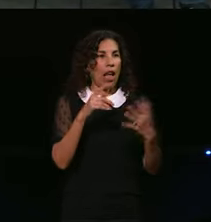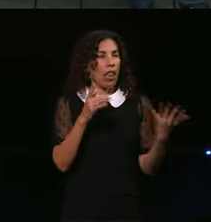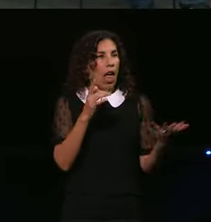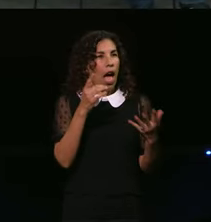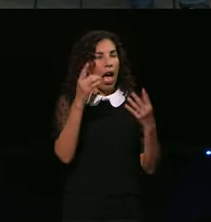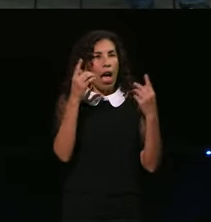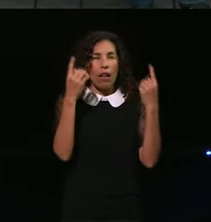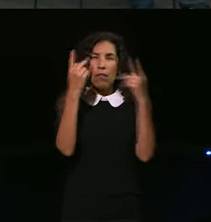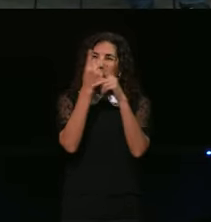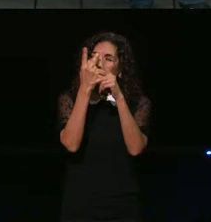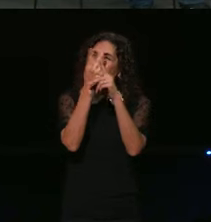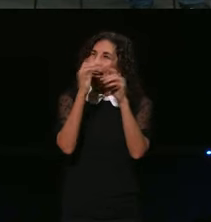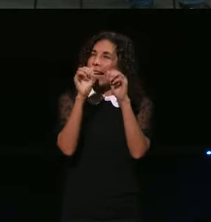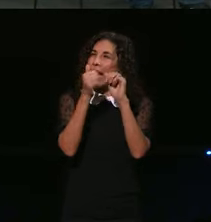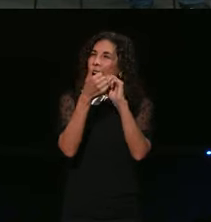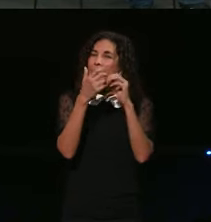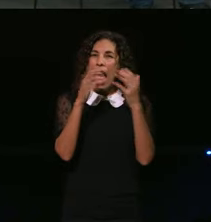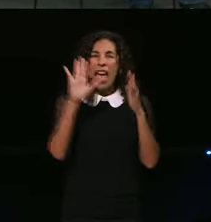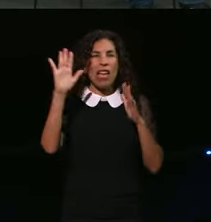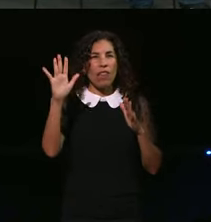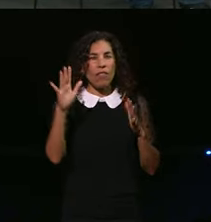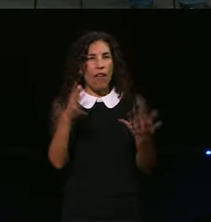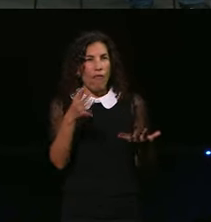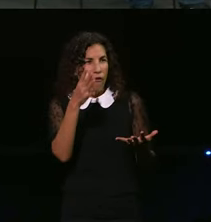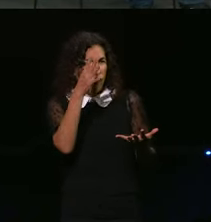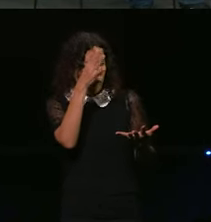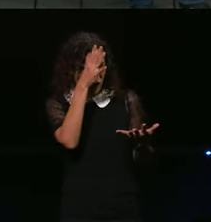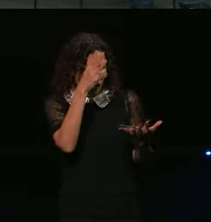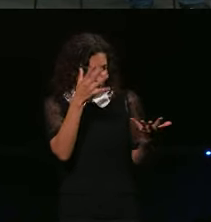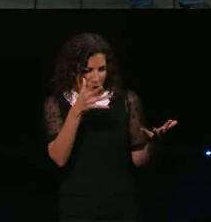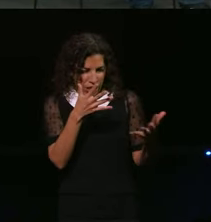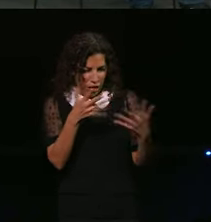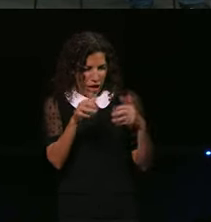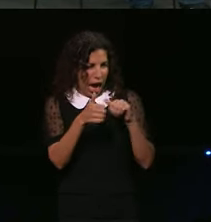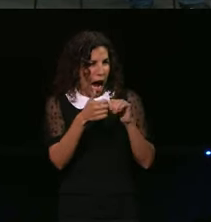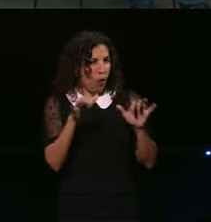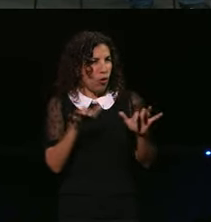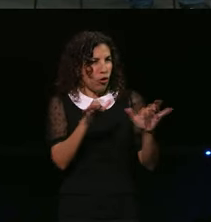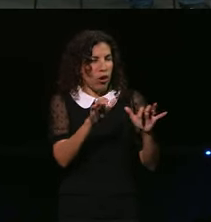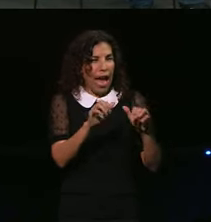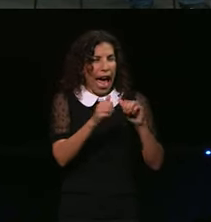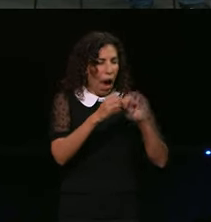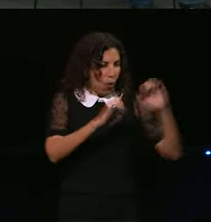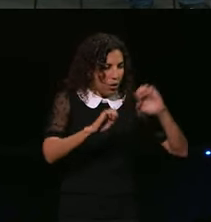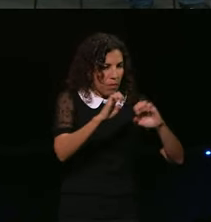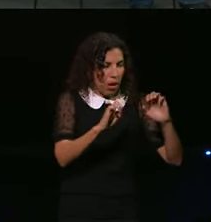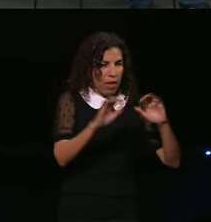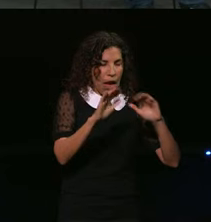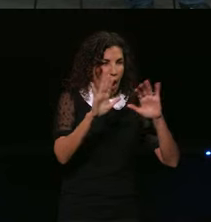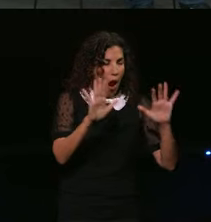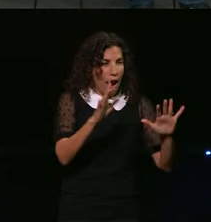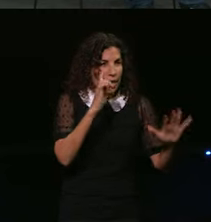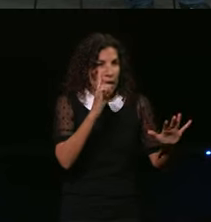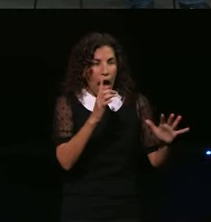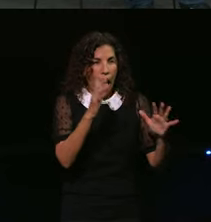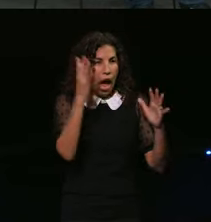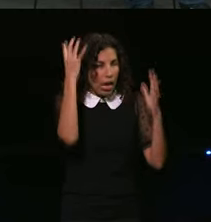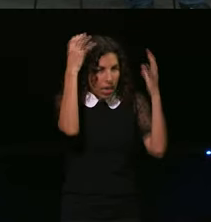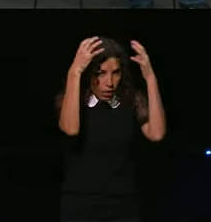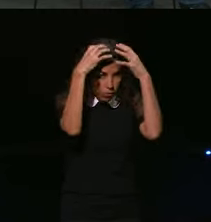things. What would his surgeon father have done to him? Would he have, you know, experimented on his eye? Would he have taken his brain out and put it back? You know,